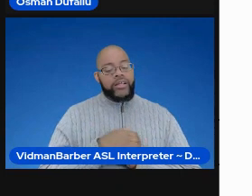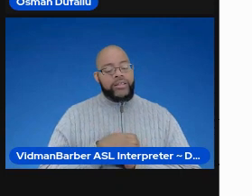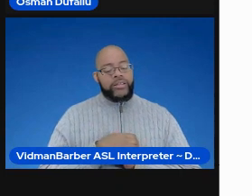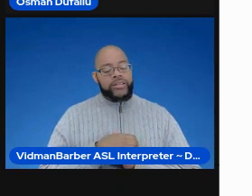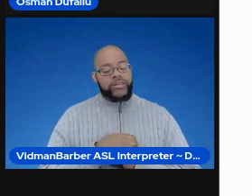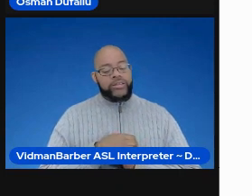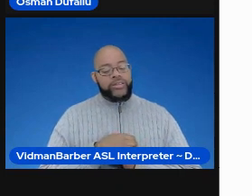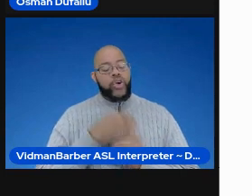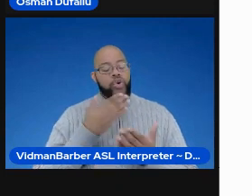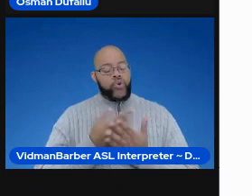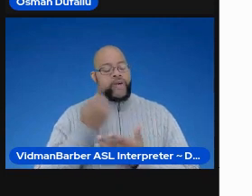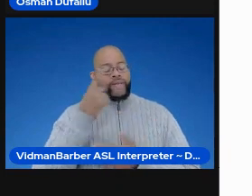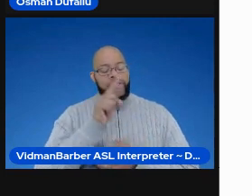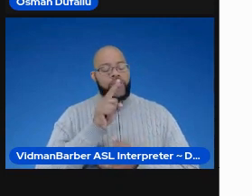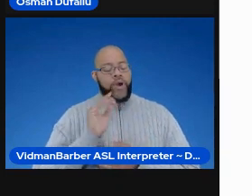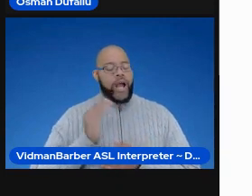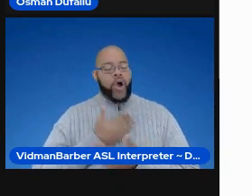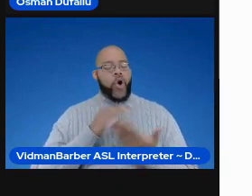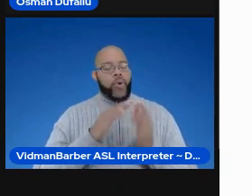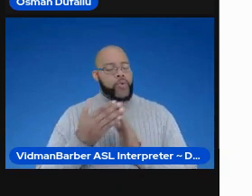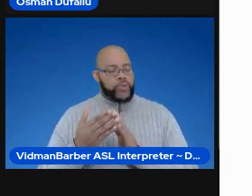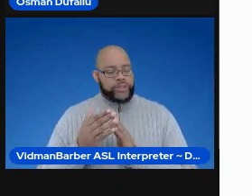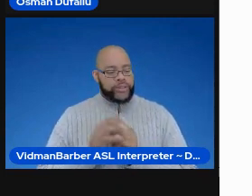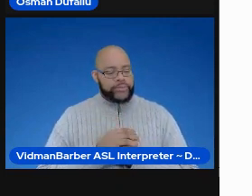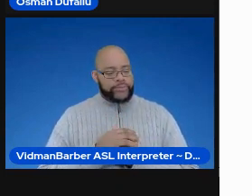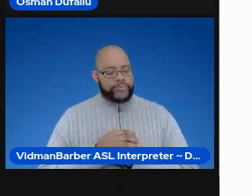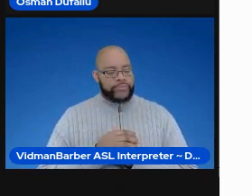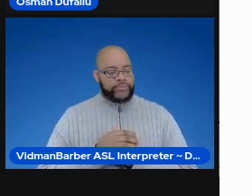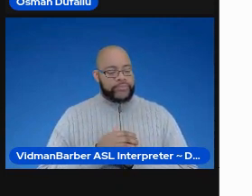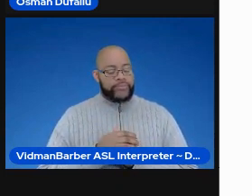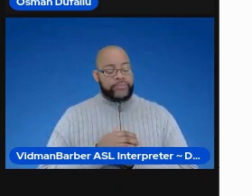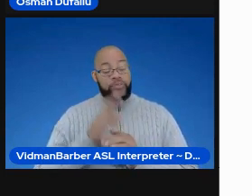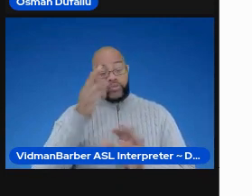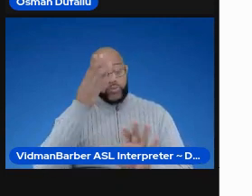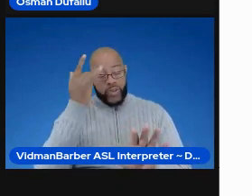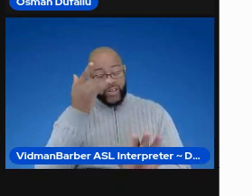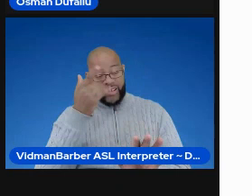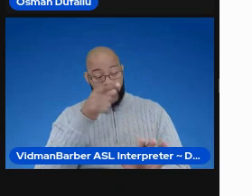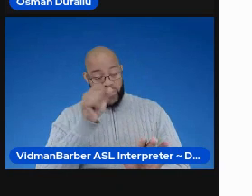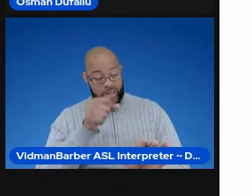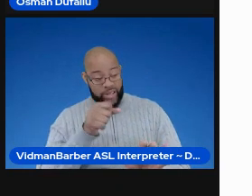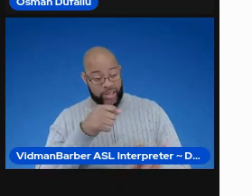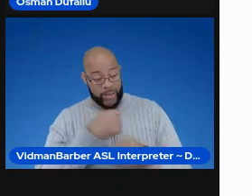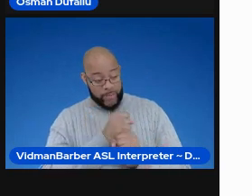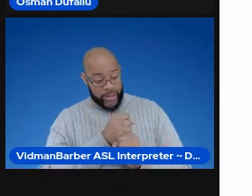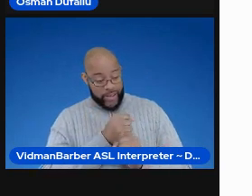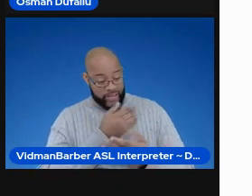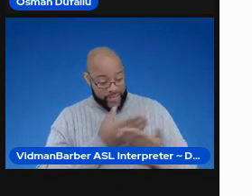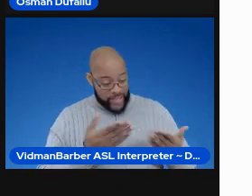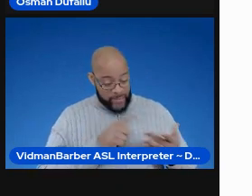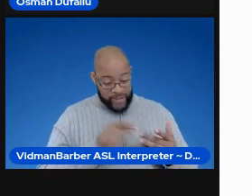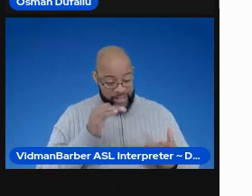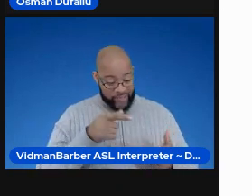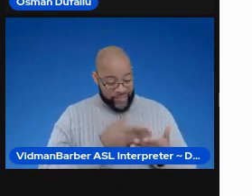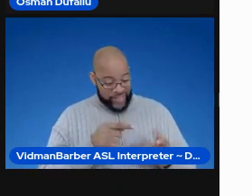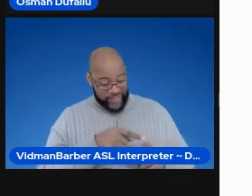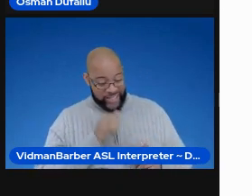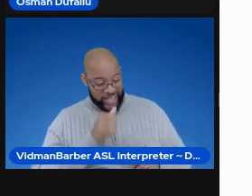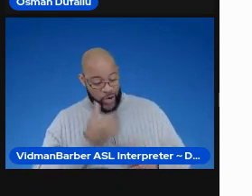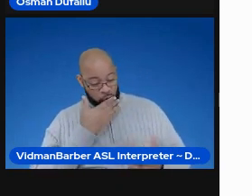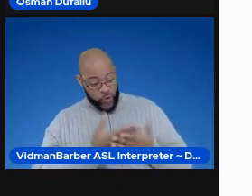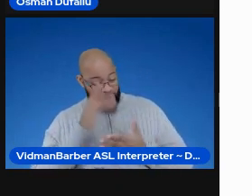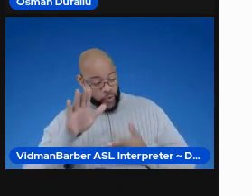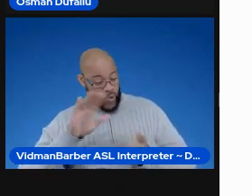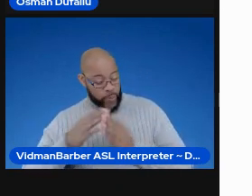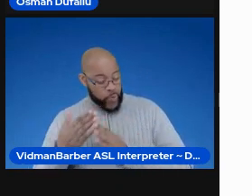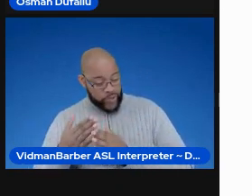good for our communities. Because if you can cook food, but if the food is not ideal for your